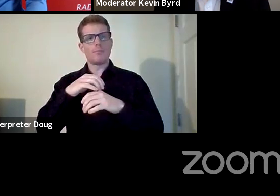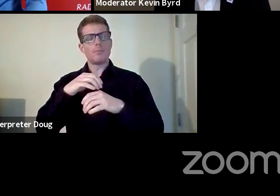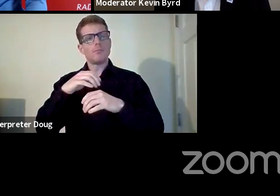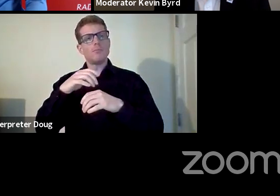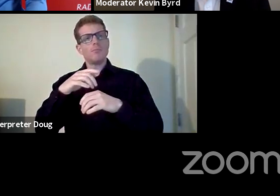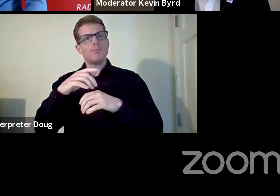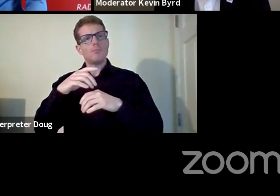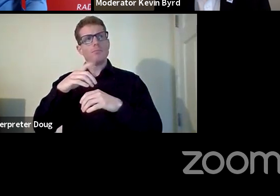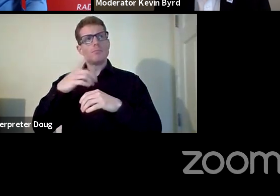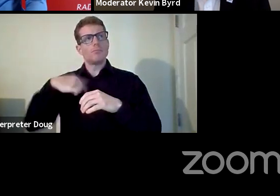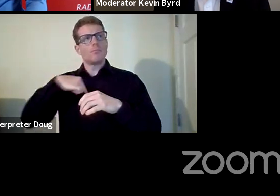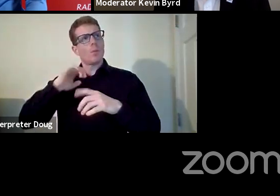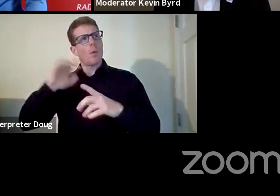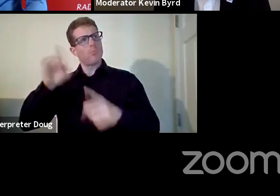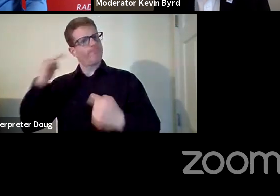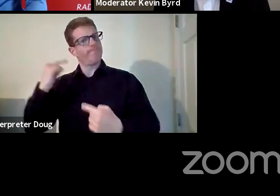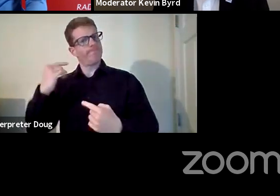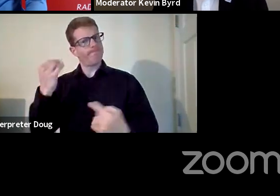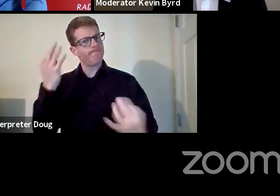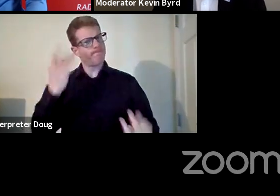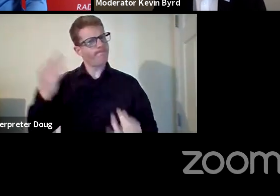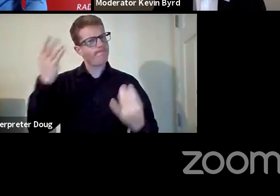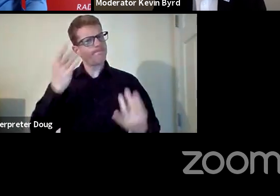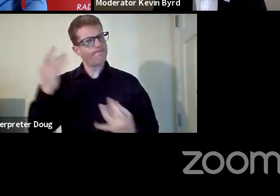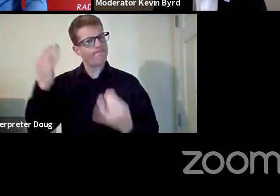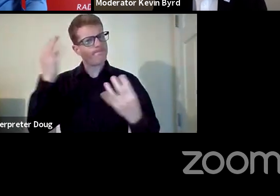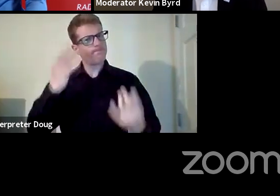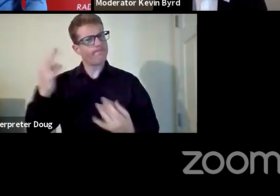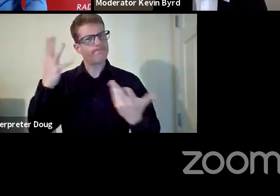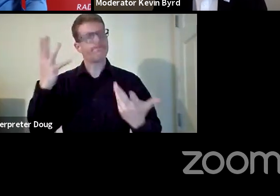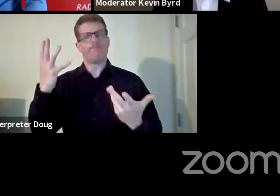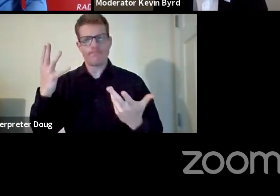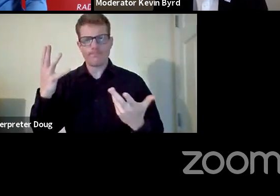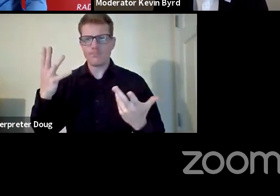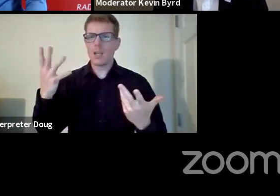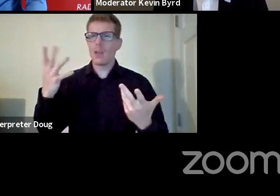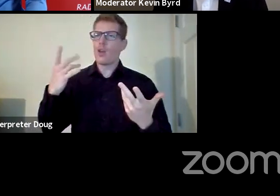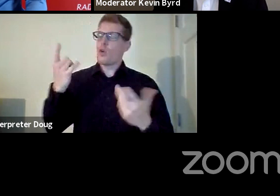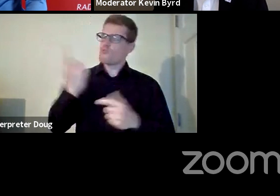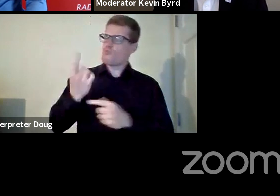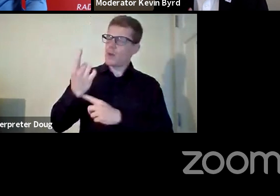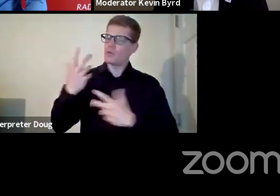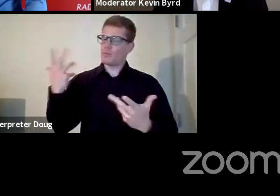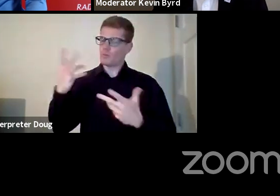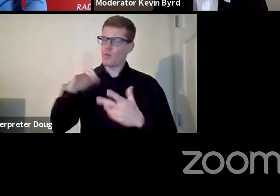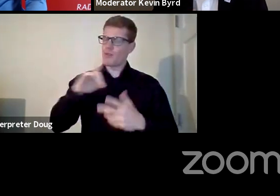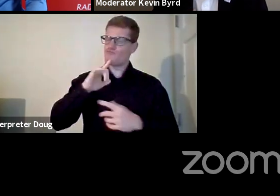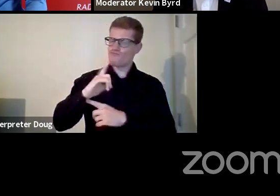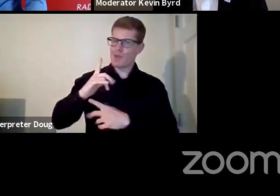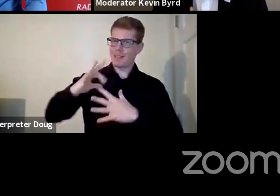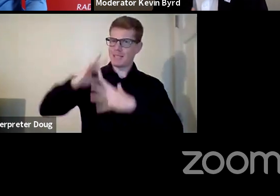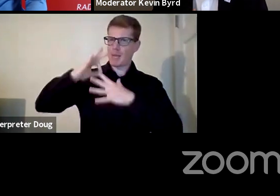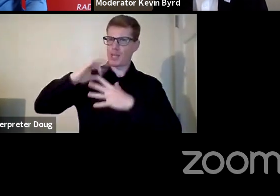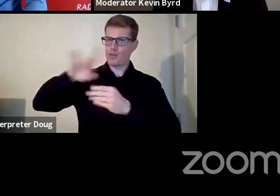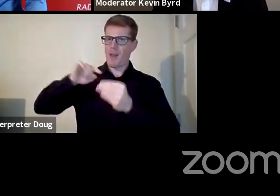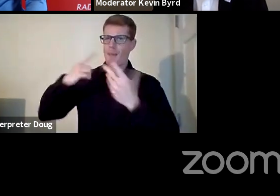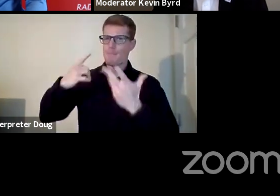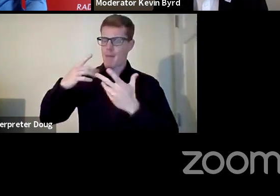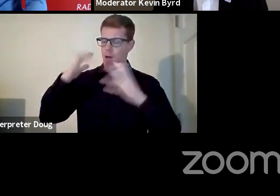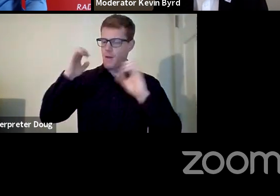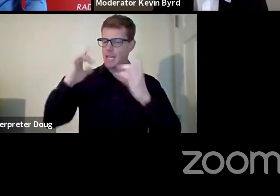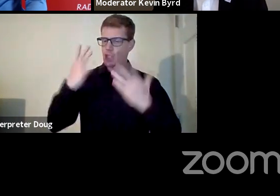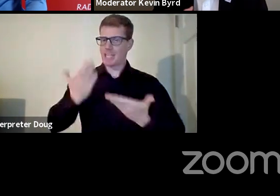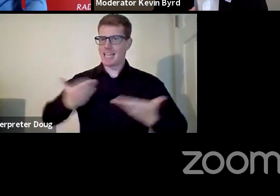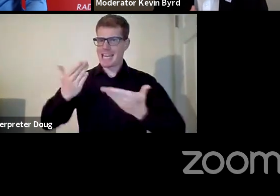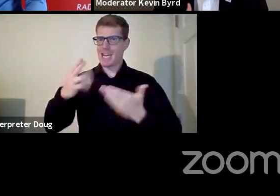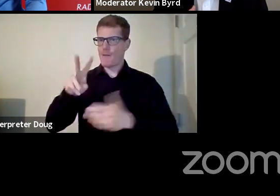about, and I'm sure my colleagues did the same, is what is it that's really special about a Virginia Tech education? And when we thought